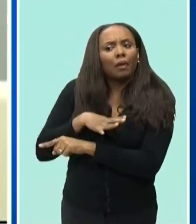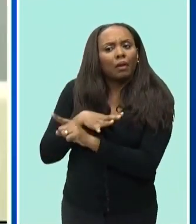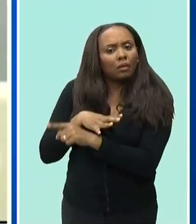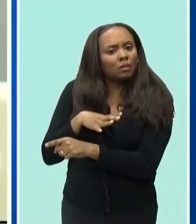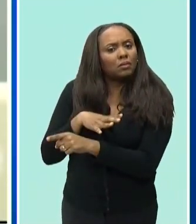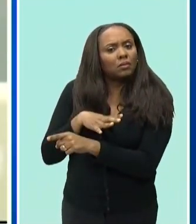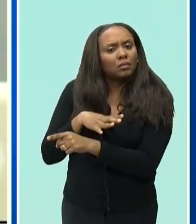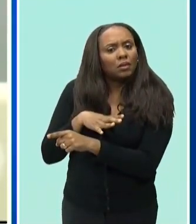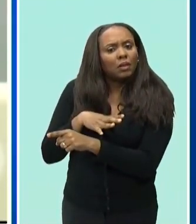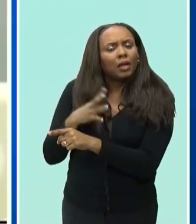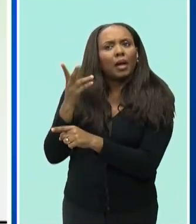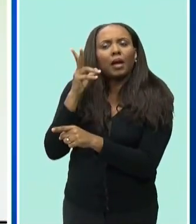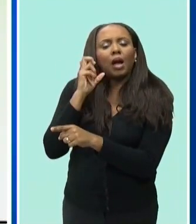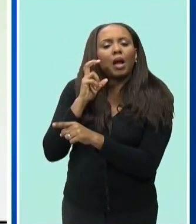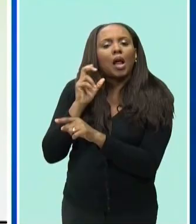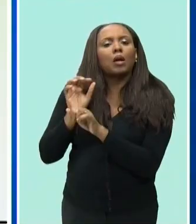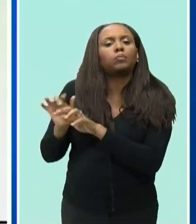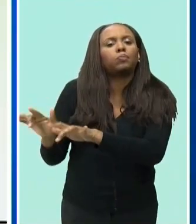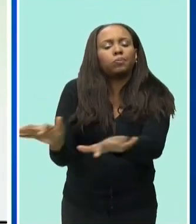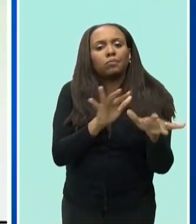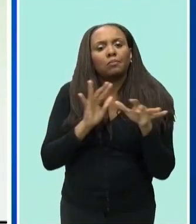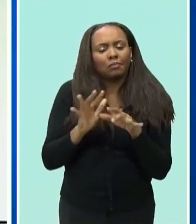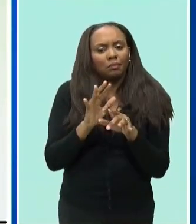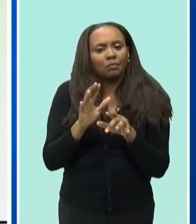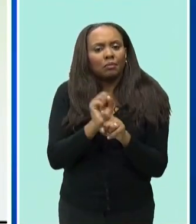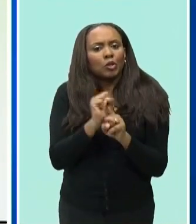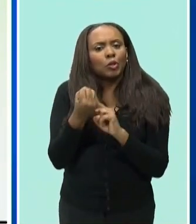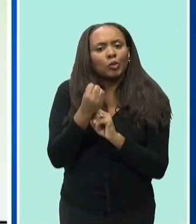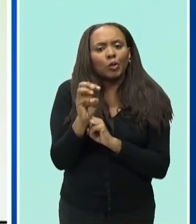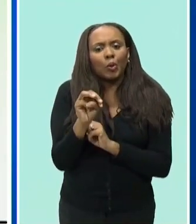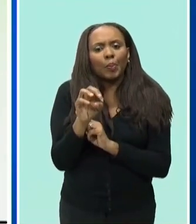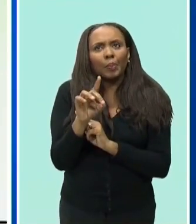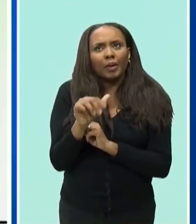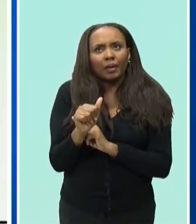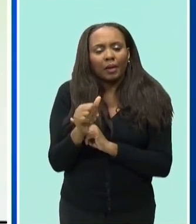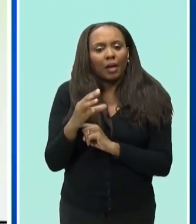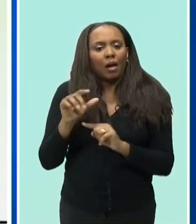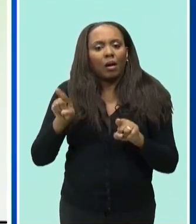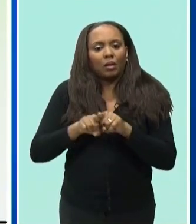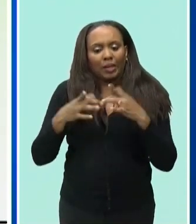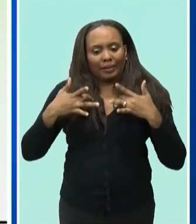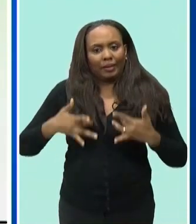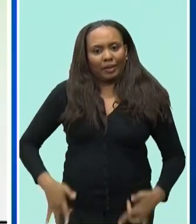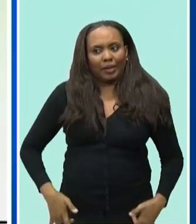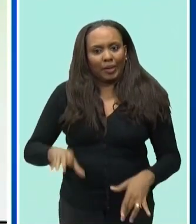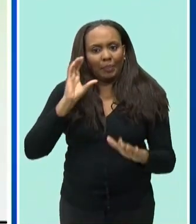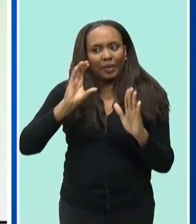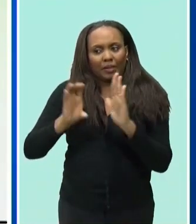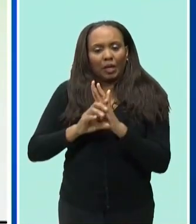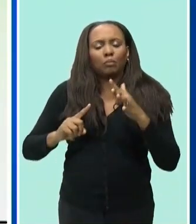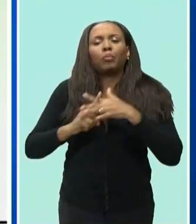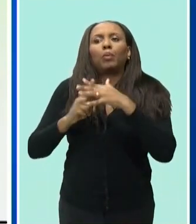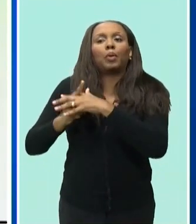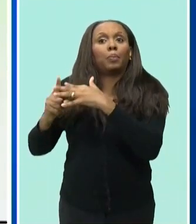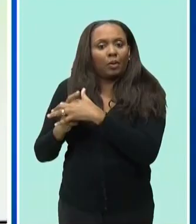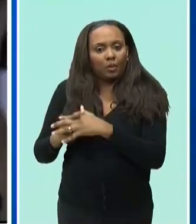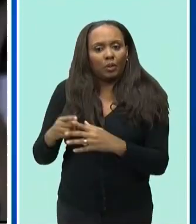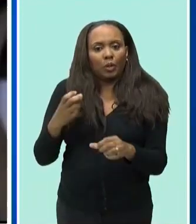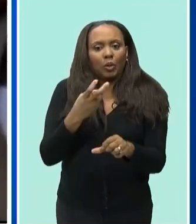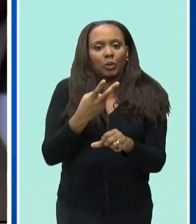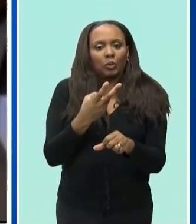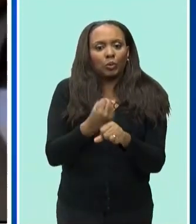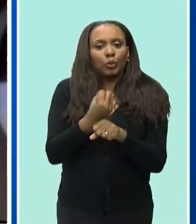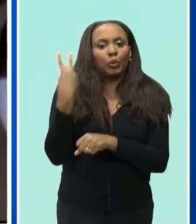ministers circulate on social media, and a revival of his nude photos and texts that surfaced some 2 years ago in